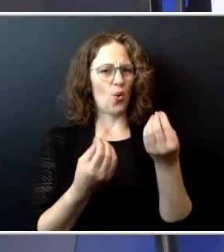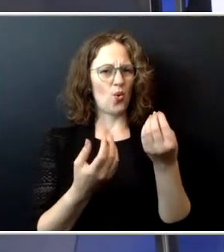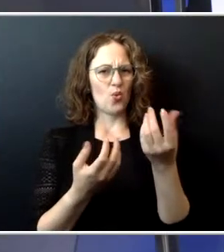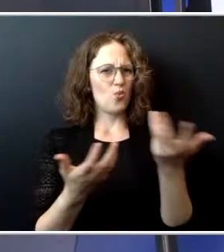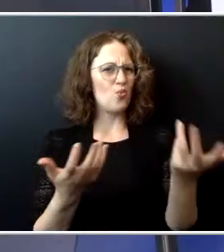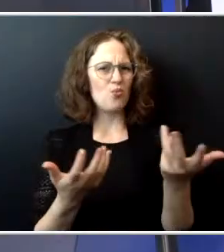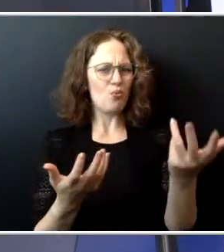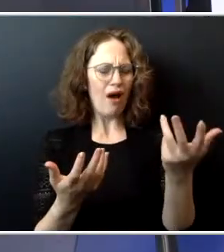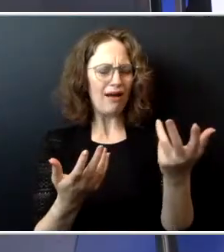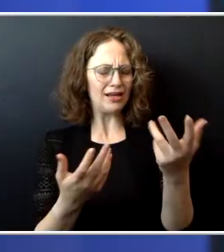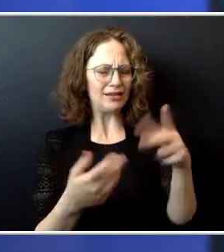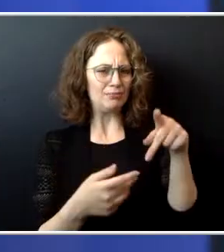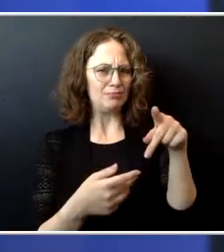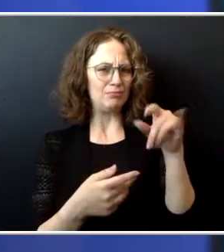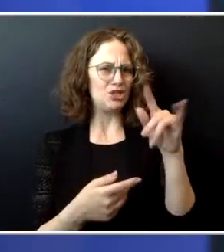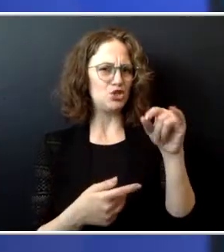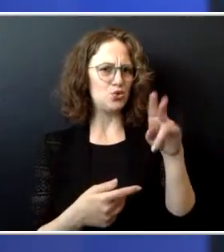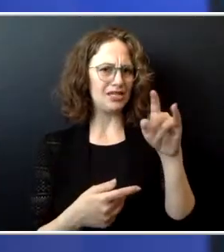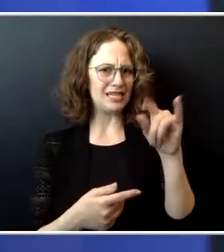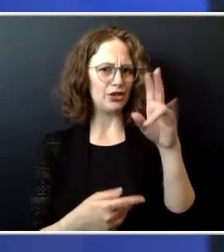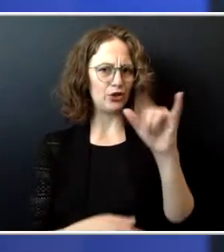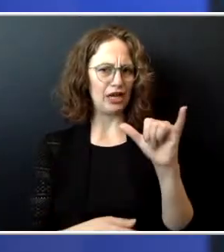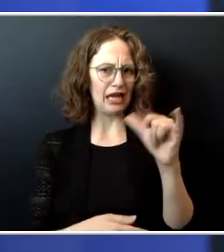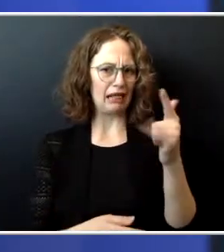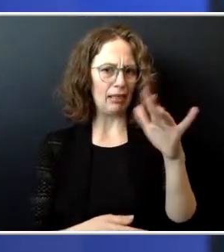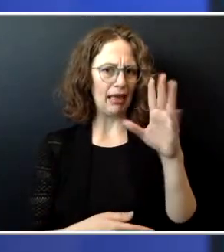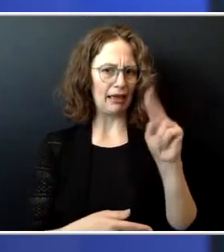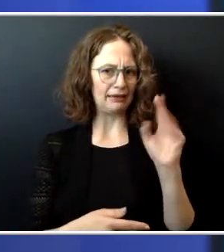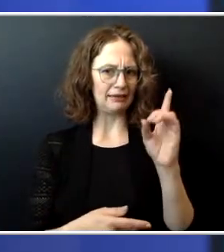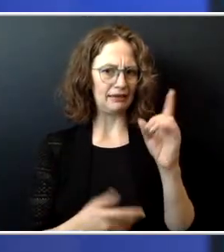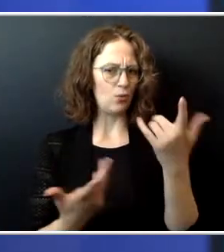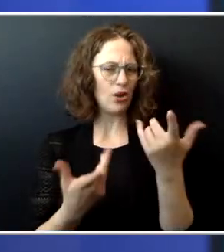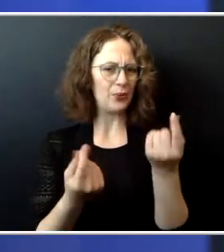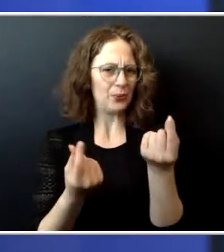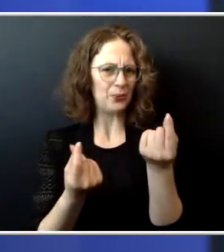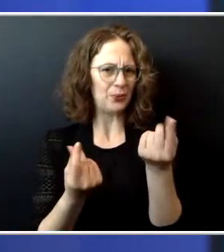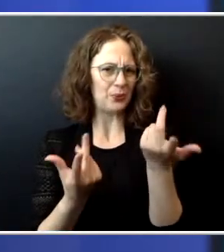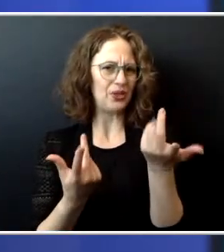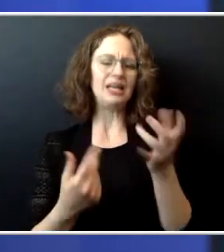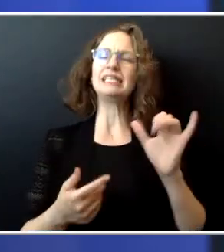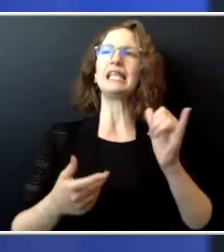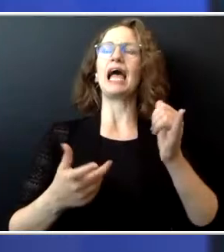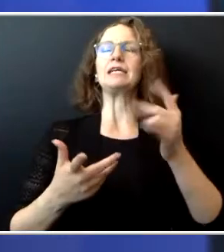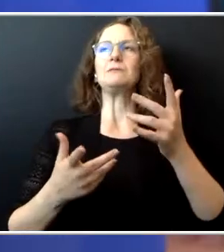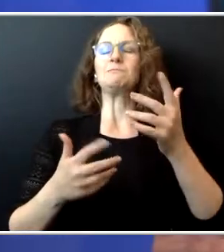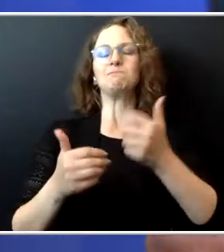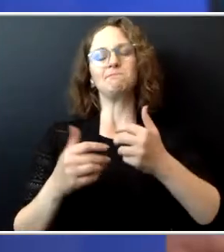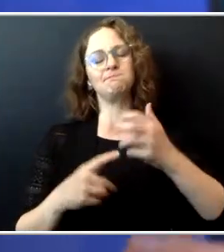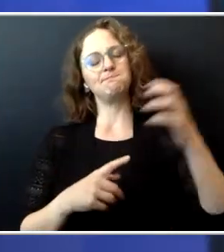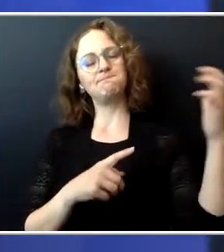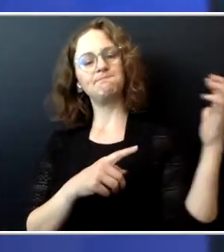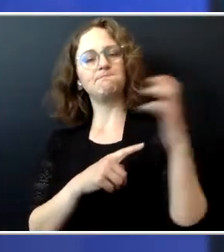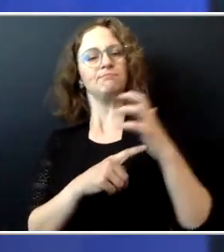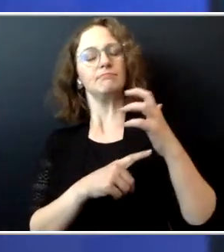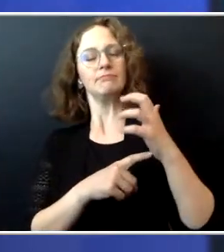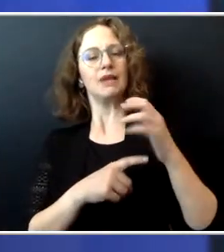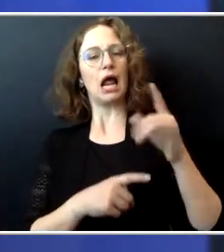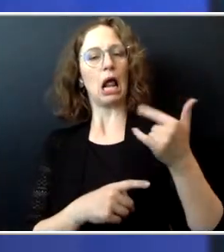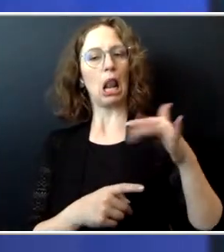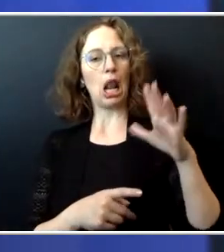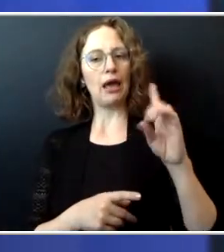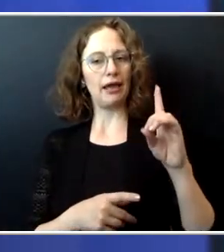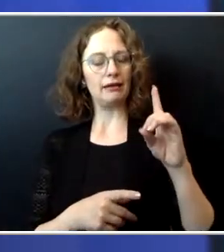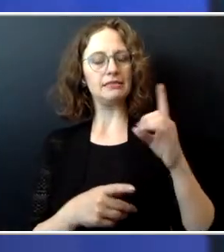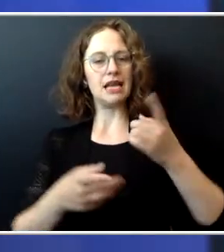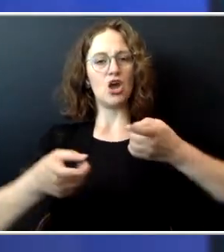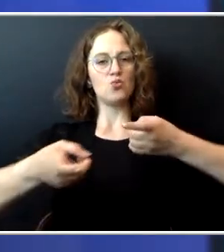So pituitary gland is like a master gland in the body. It regulates the target glands